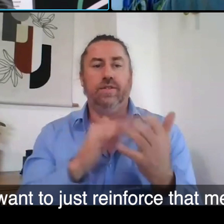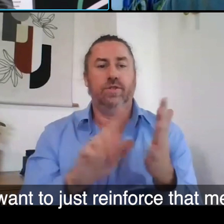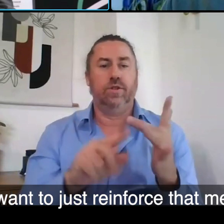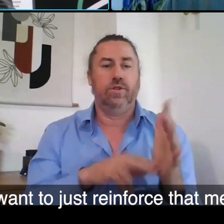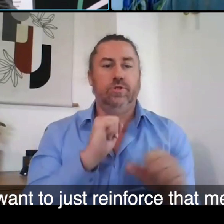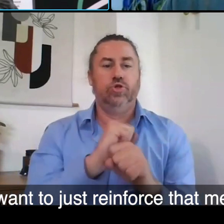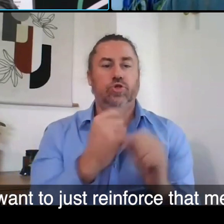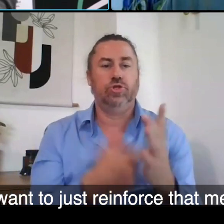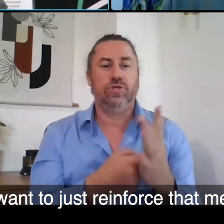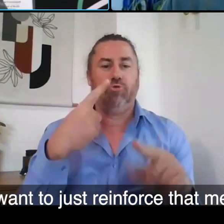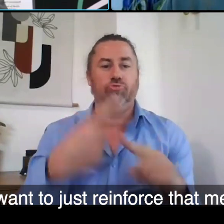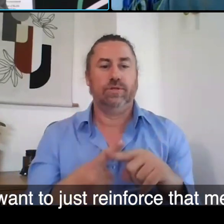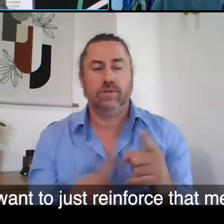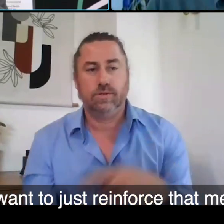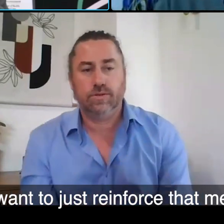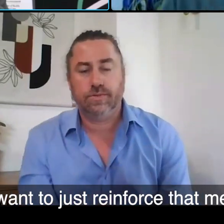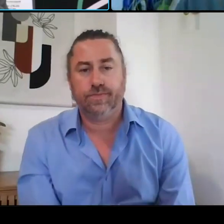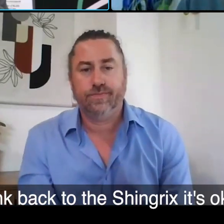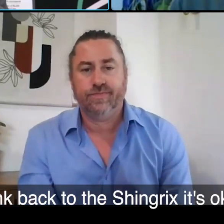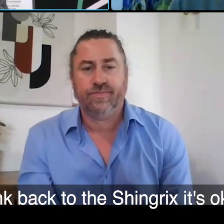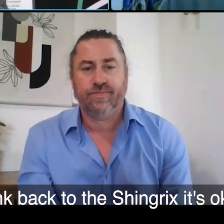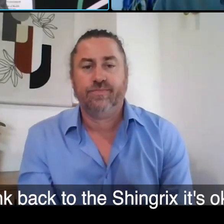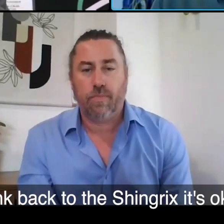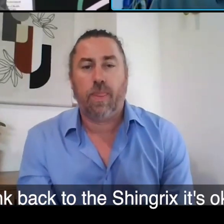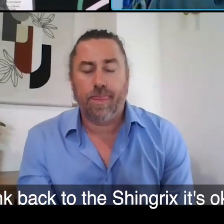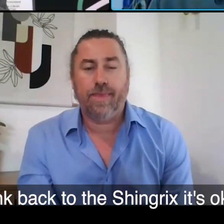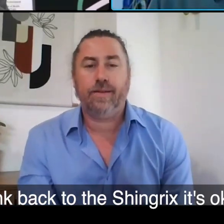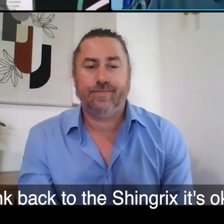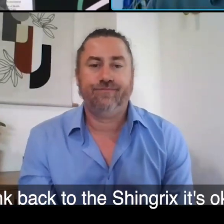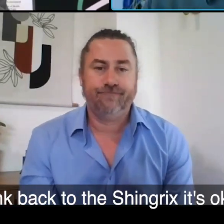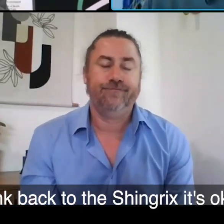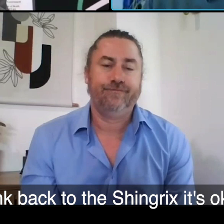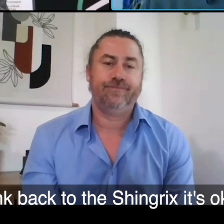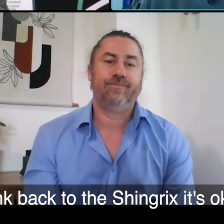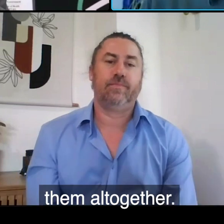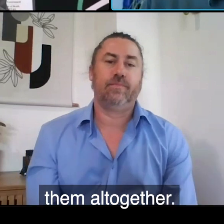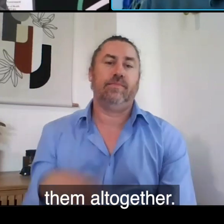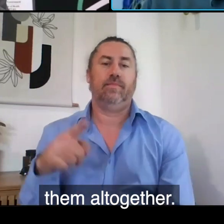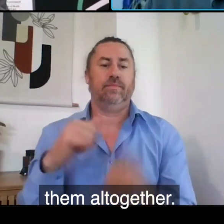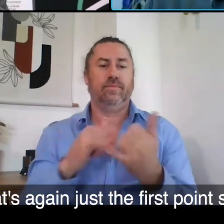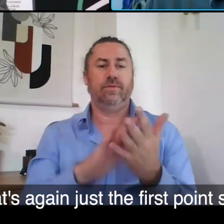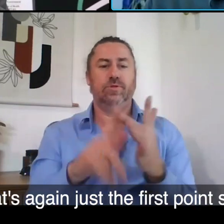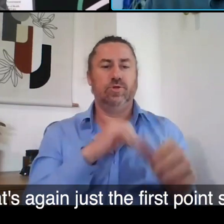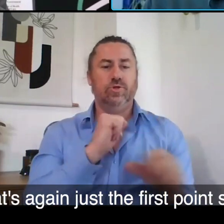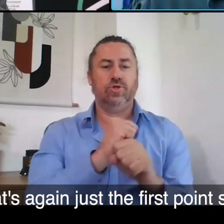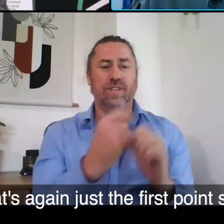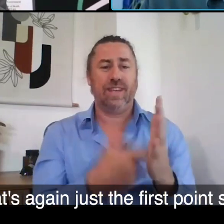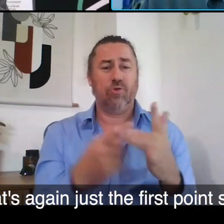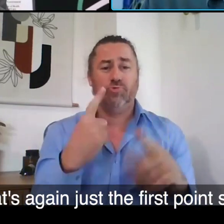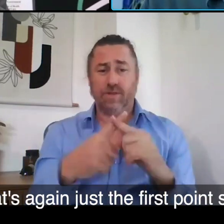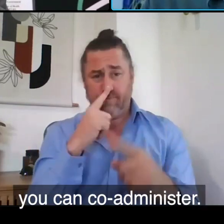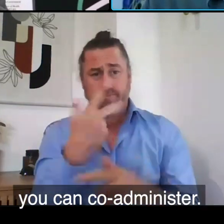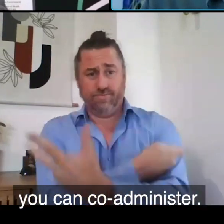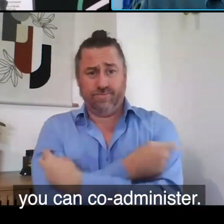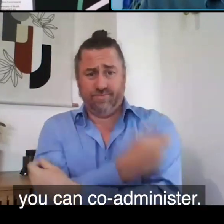flu. Do you want to just reinforce that message? Yeah, I think back to the Shingrix, it's okay to give them all together. So that's, again, just the first